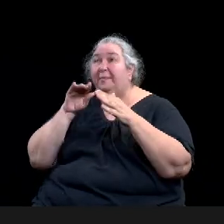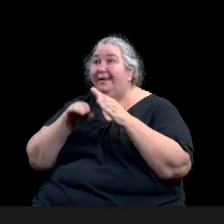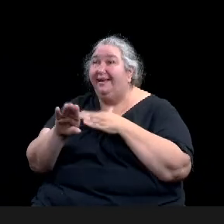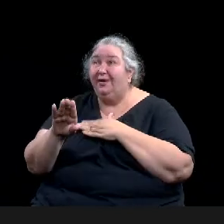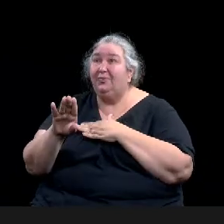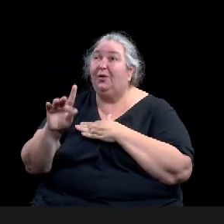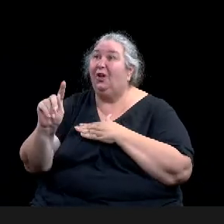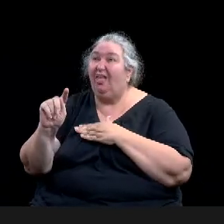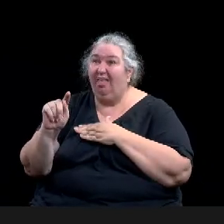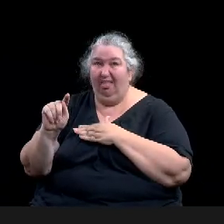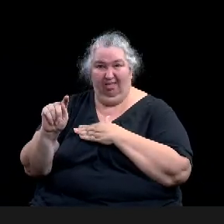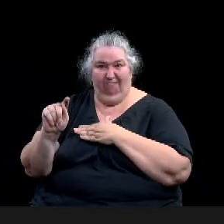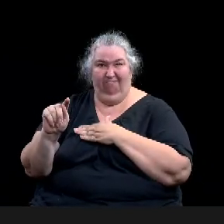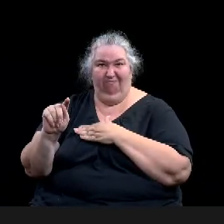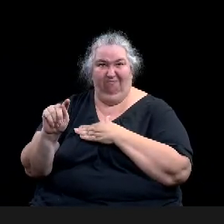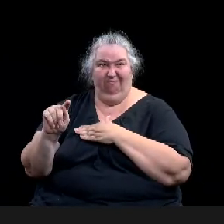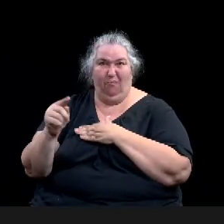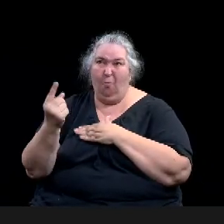meet the school group to start the tour.